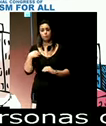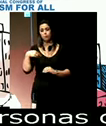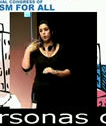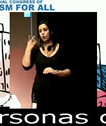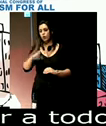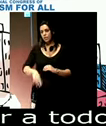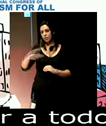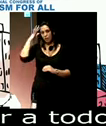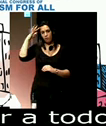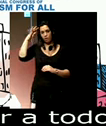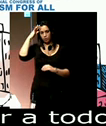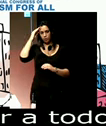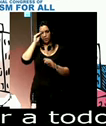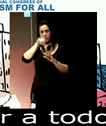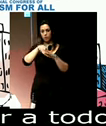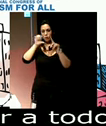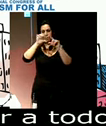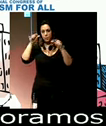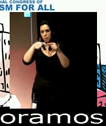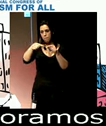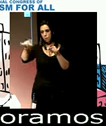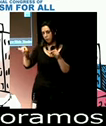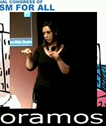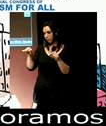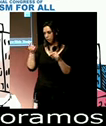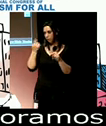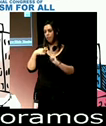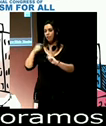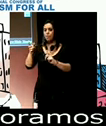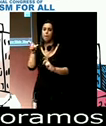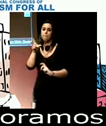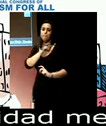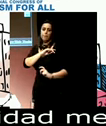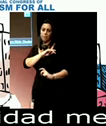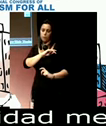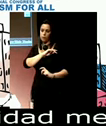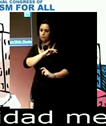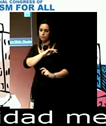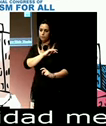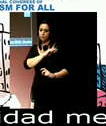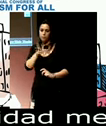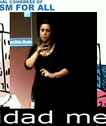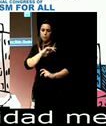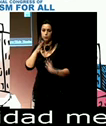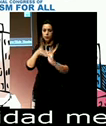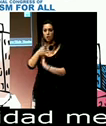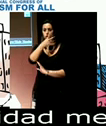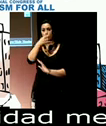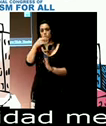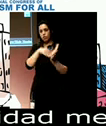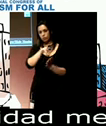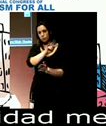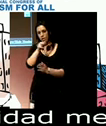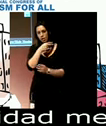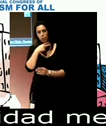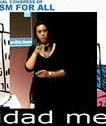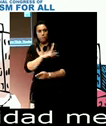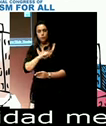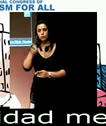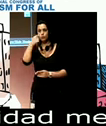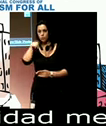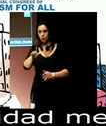is also the philosophy from Vodafone Group, which is a word also.